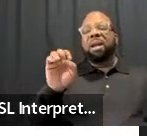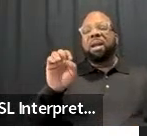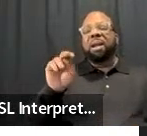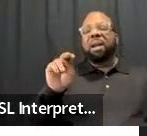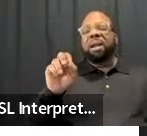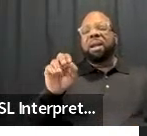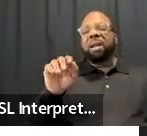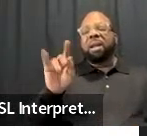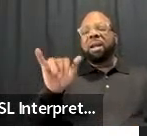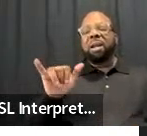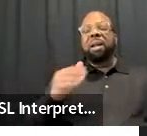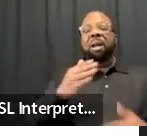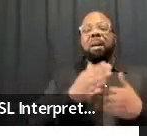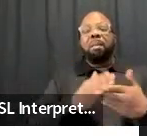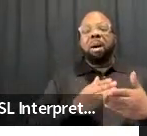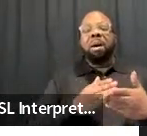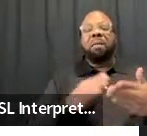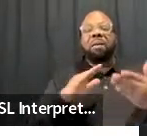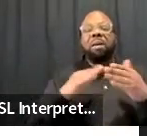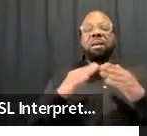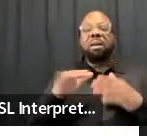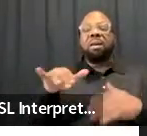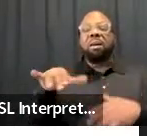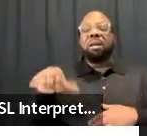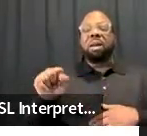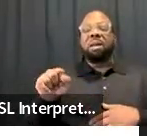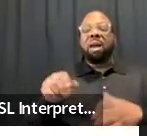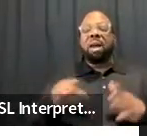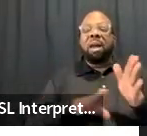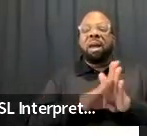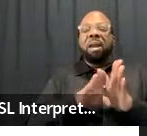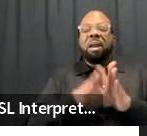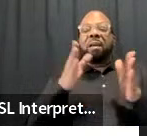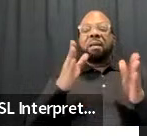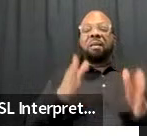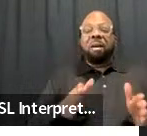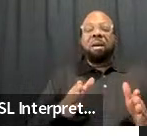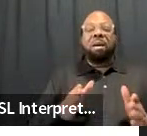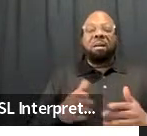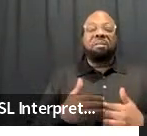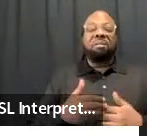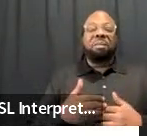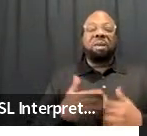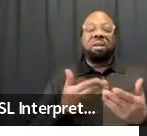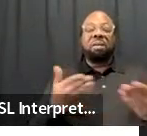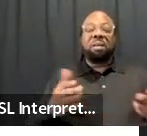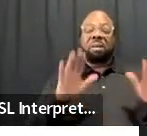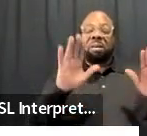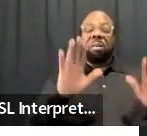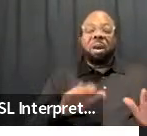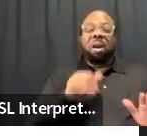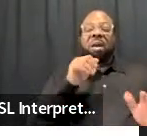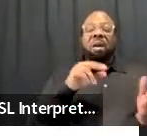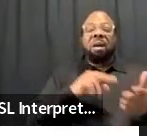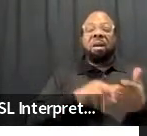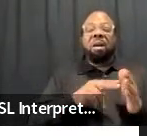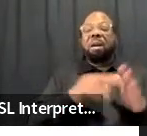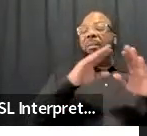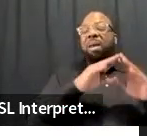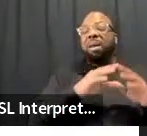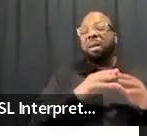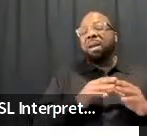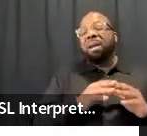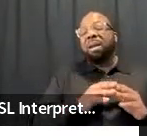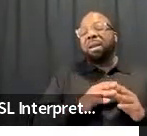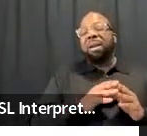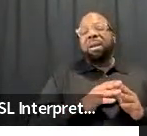part of it seems to be the city of Yes for developers. And these initiatives are great, but not if it means, because the housing this